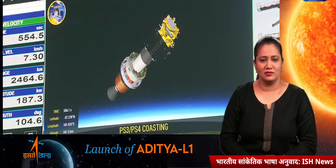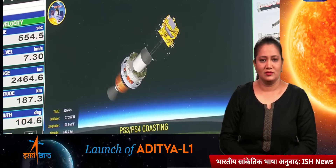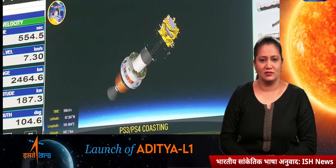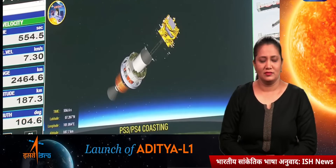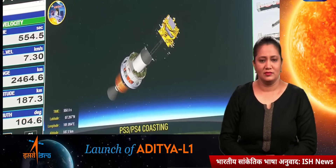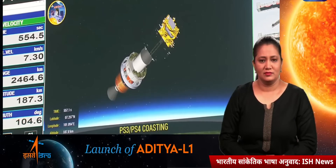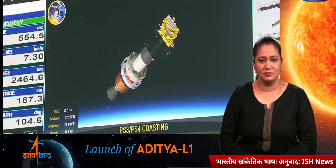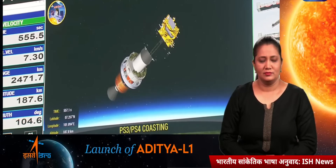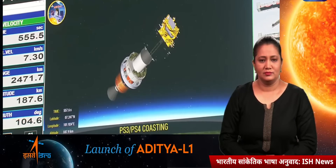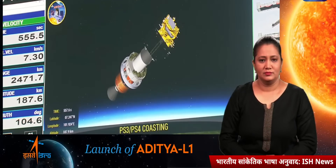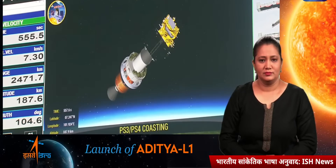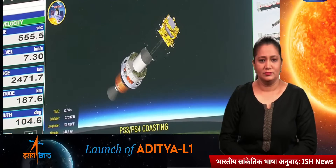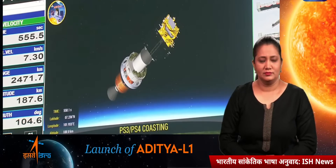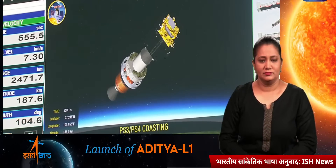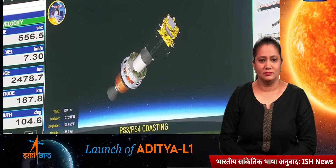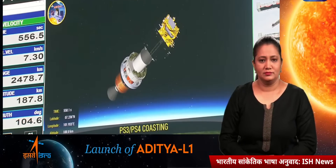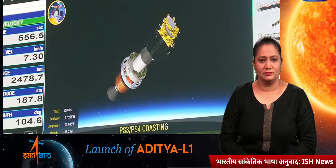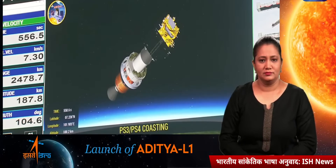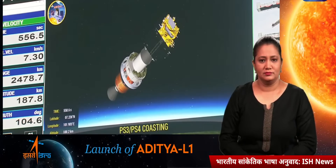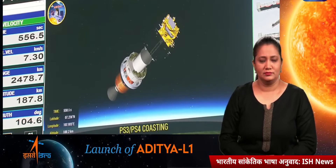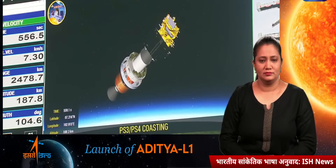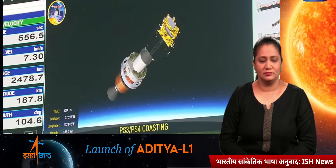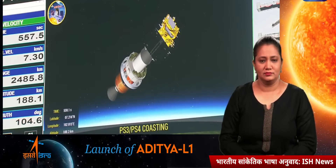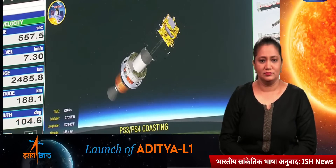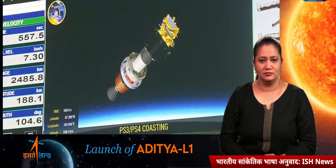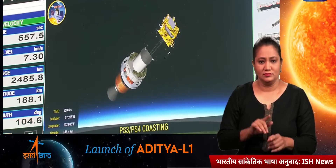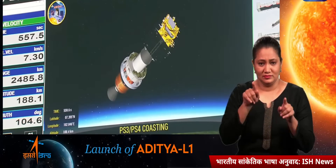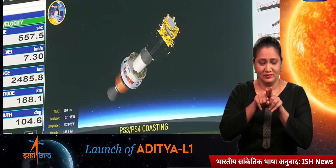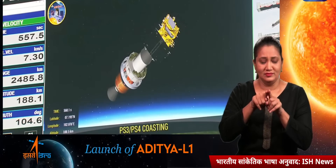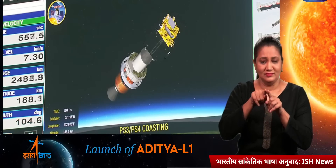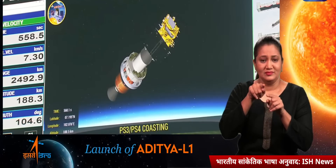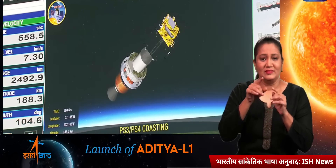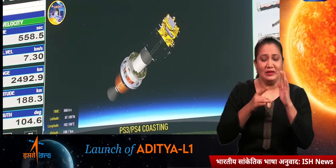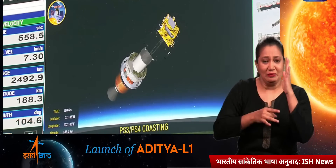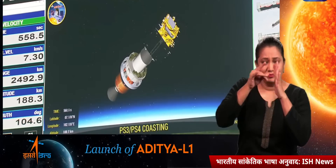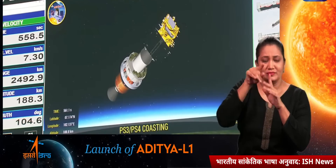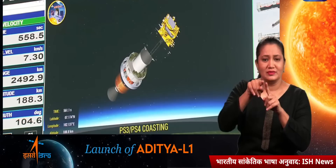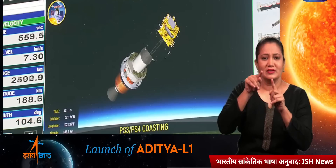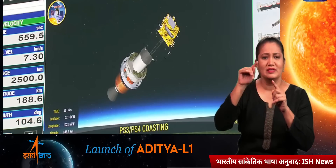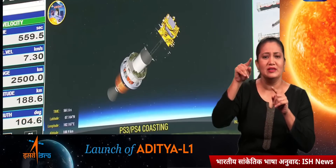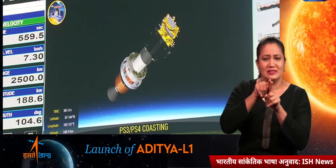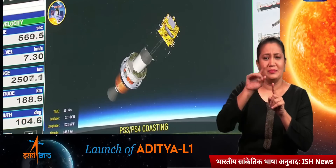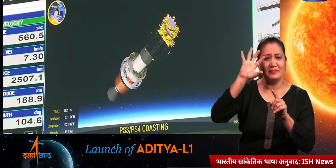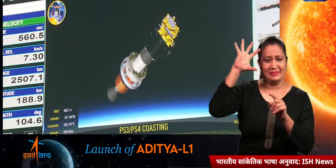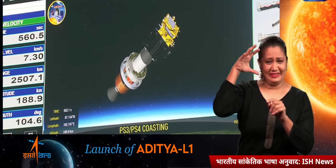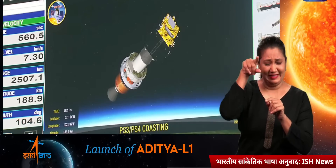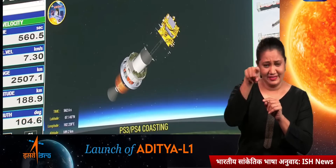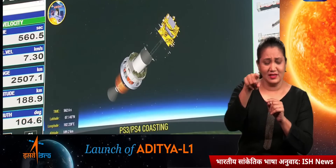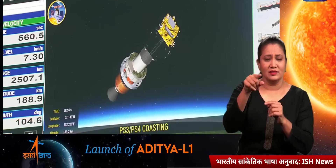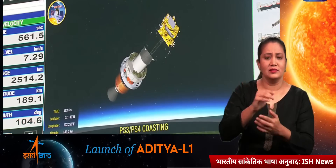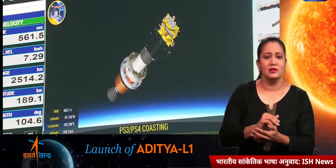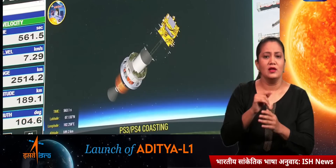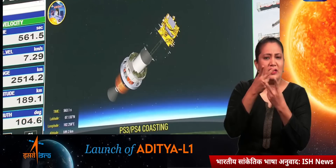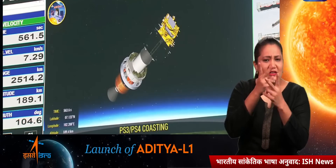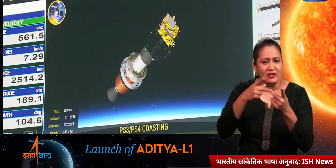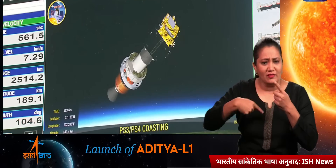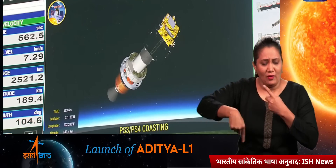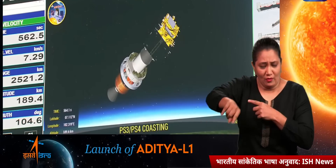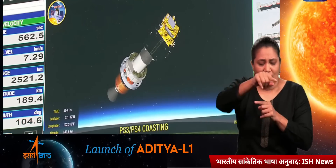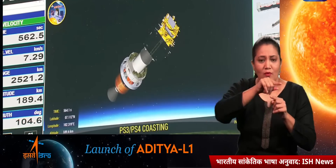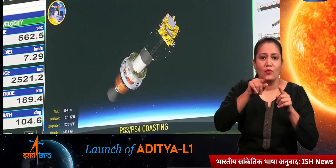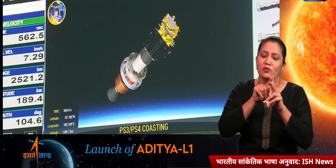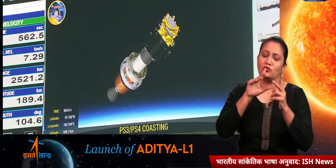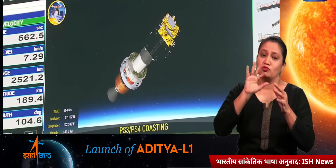Bharvati Jarhati Jagat. This mighty jewel, the light of eastern sky, who generates, operates and destroys